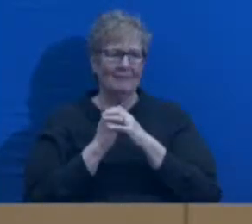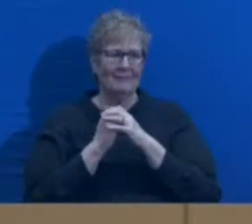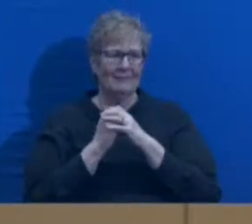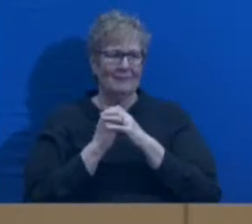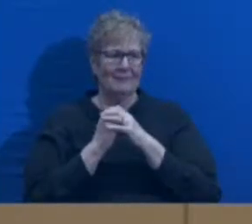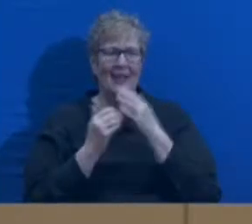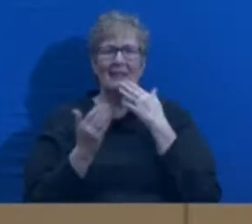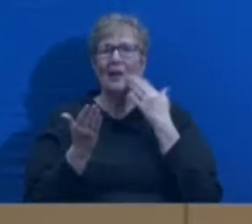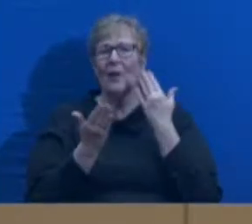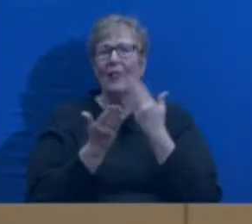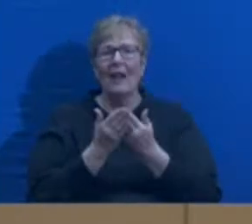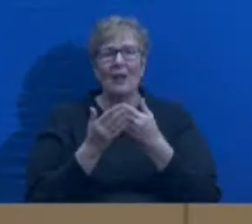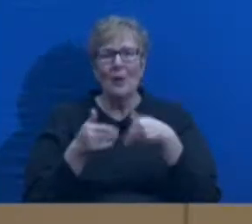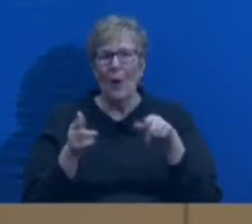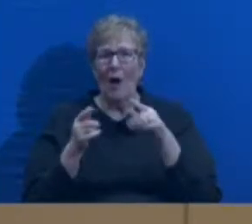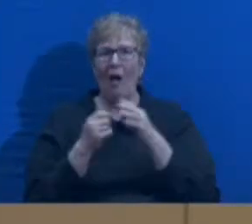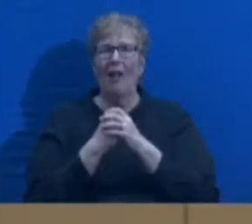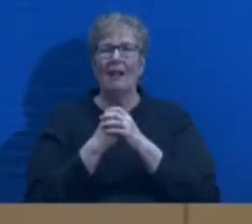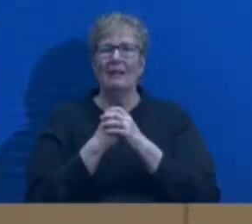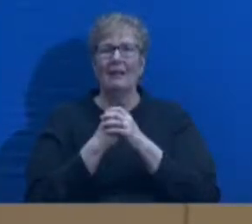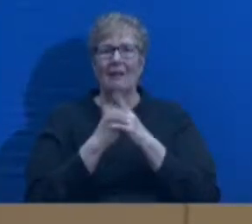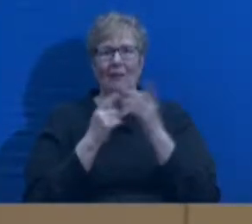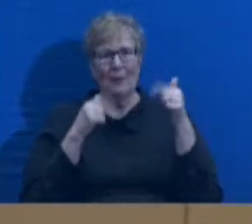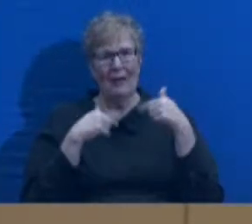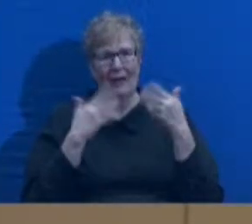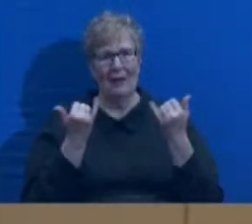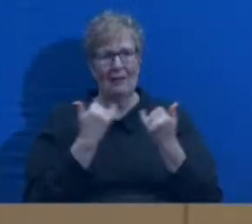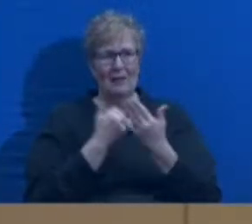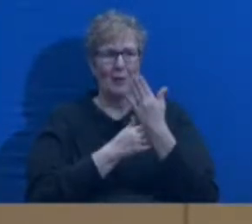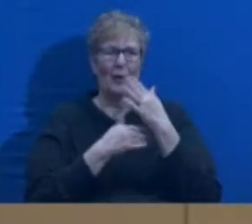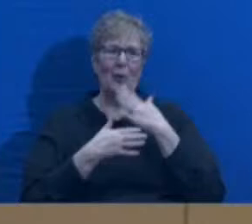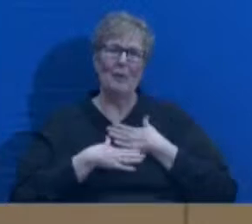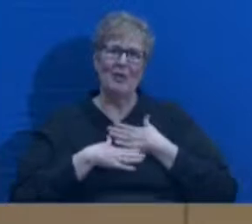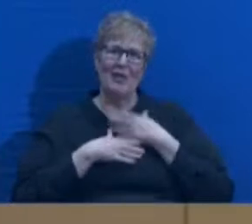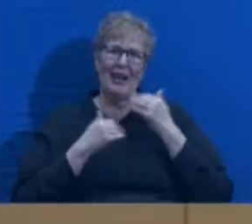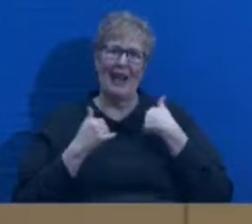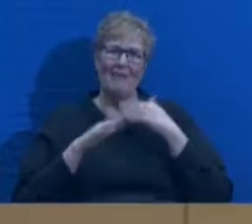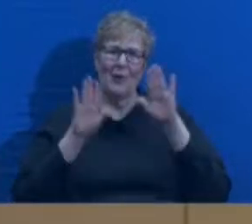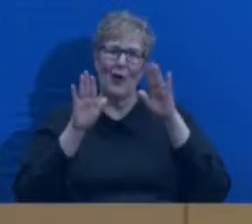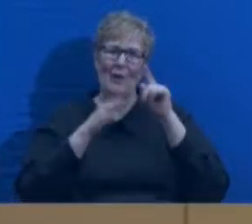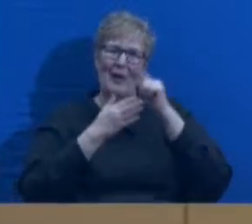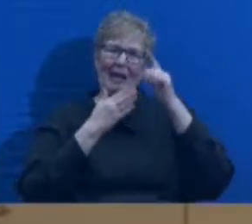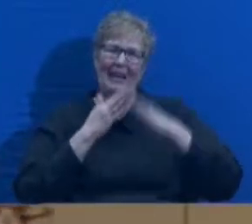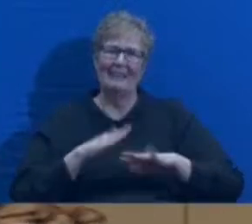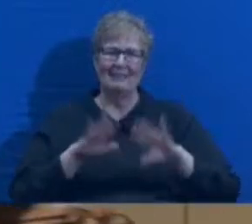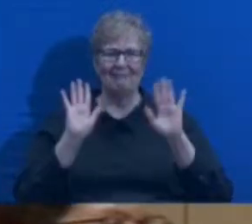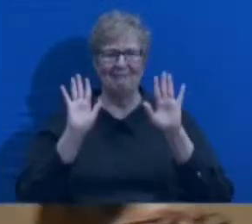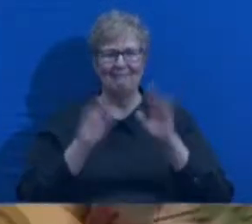So thank you all for being here this morning. We appreciate it. Have a great weekend.